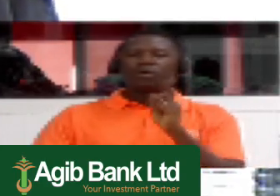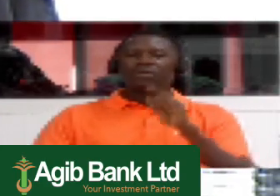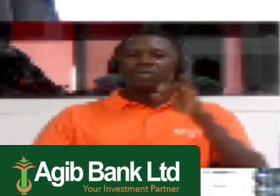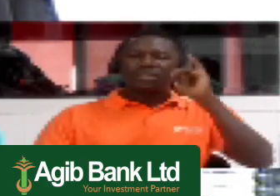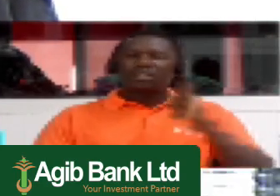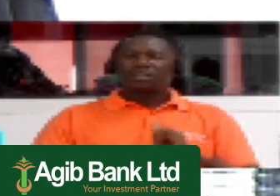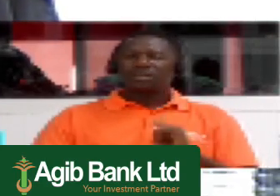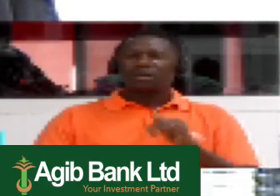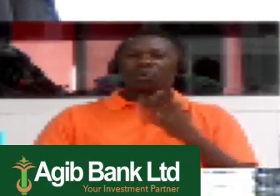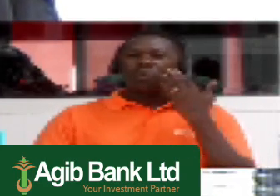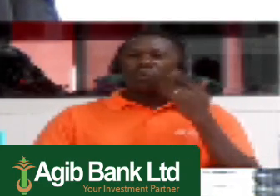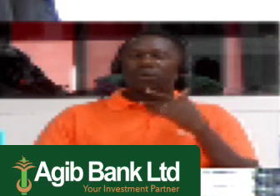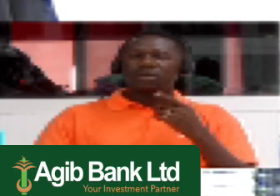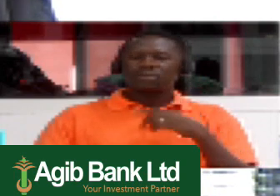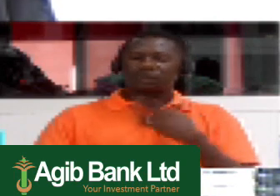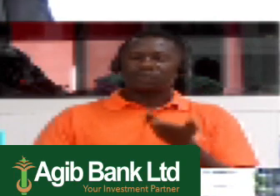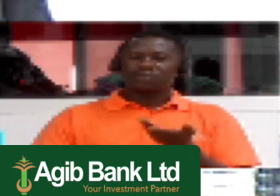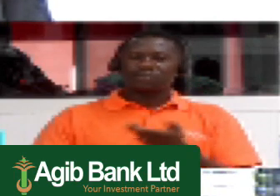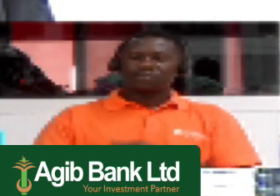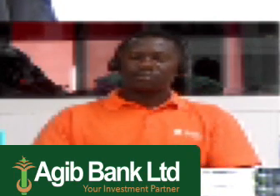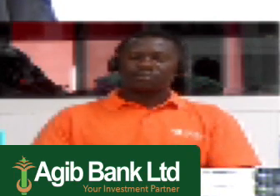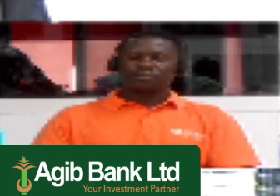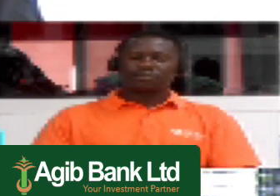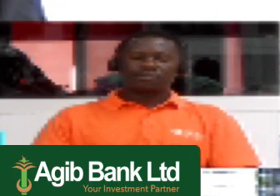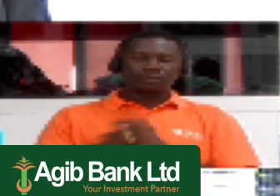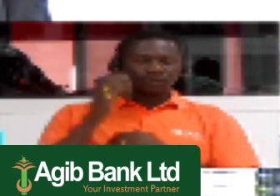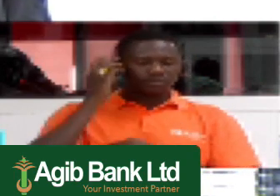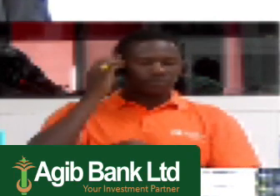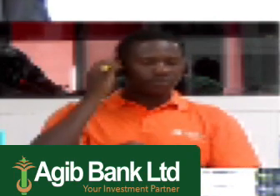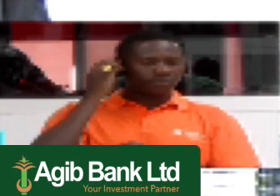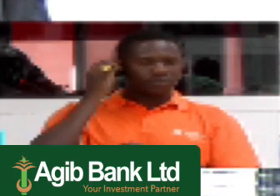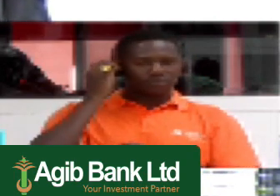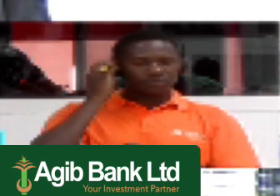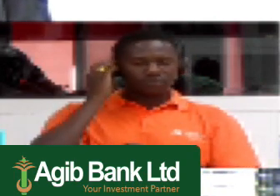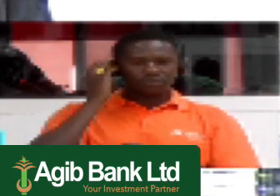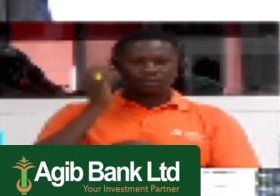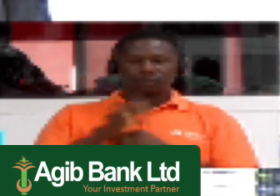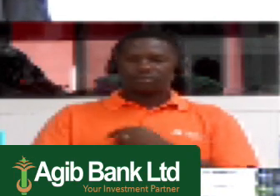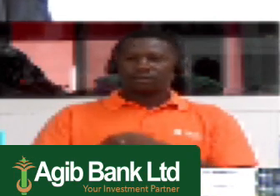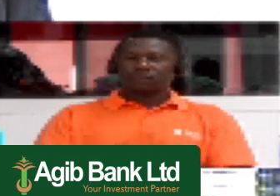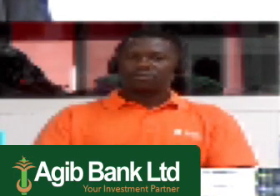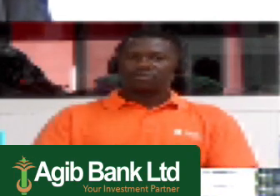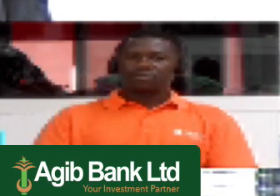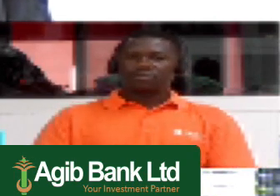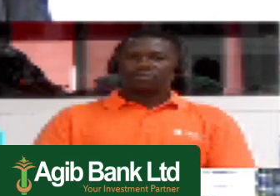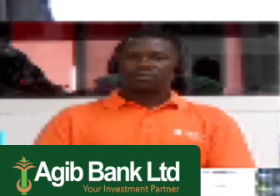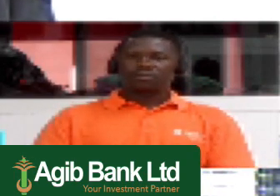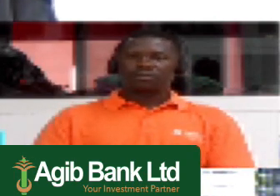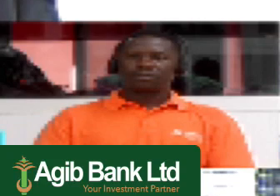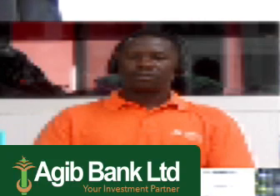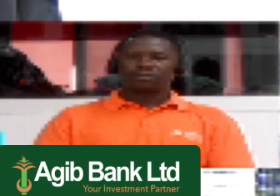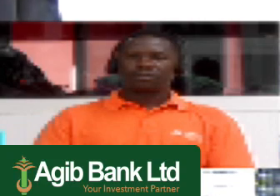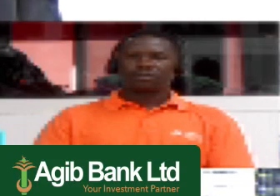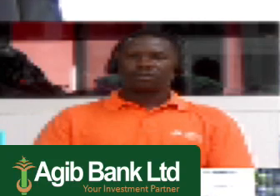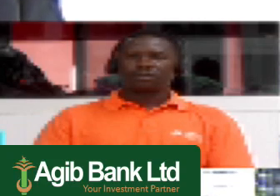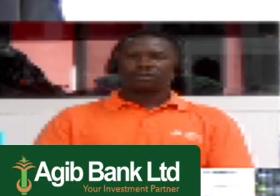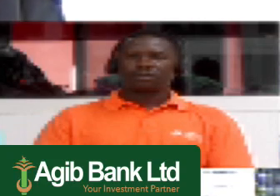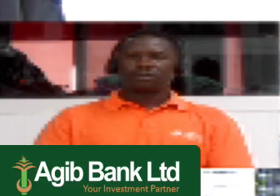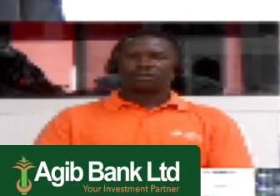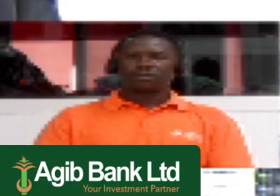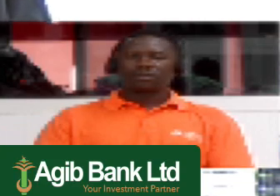wonya wotum e be PIU. Alin wo sanamanja na du nyolo. Aketa sanjumale.